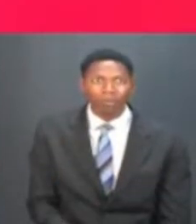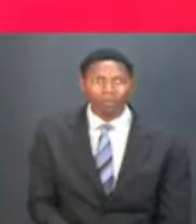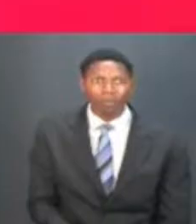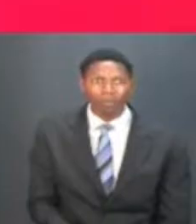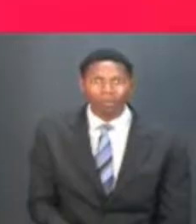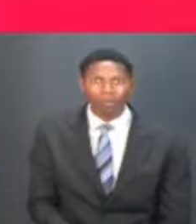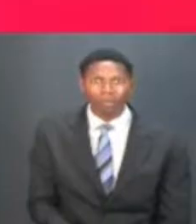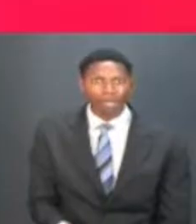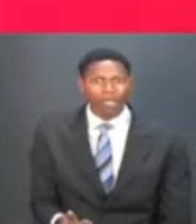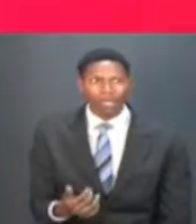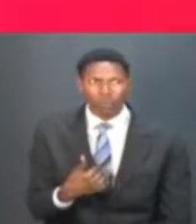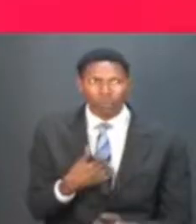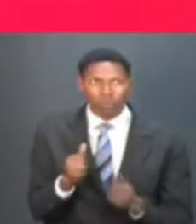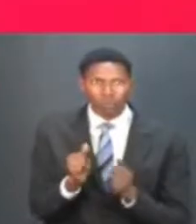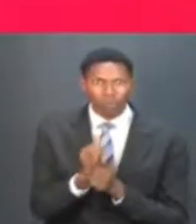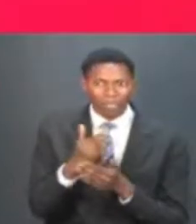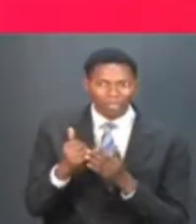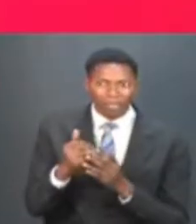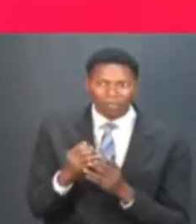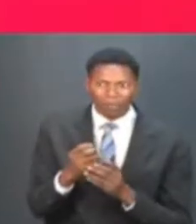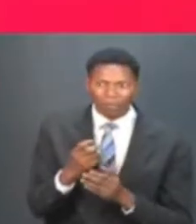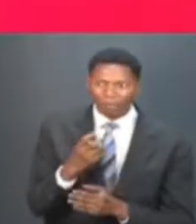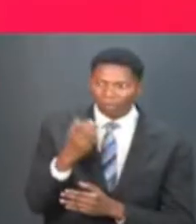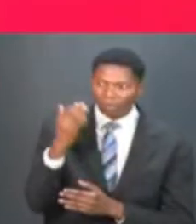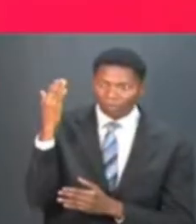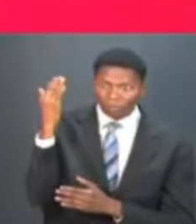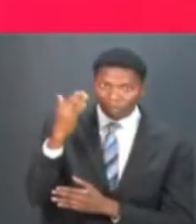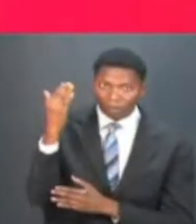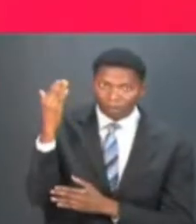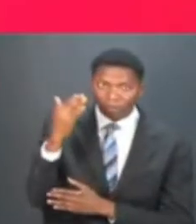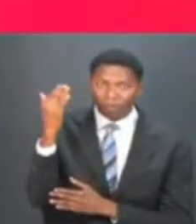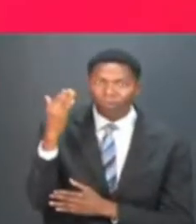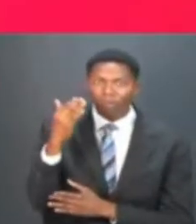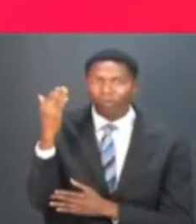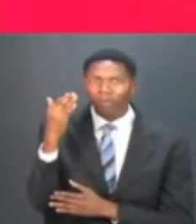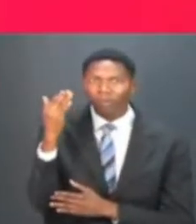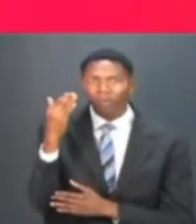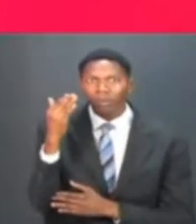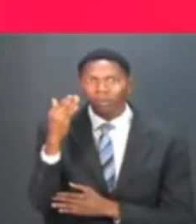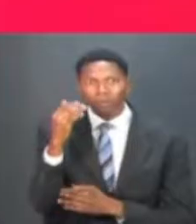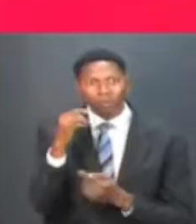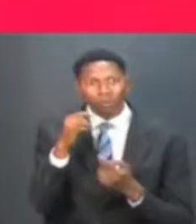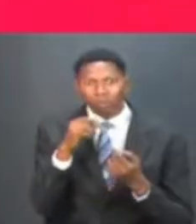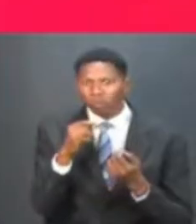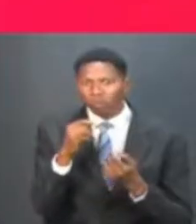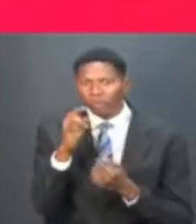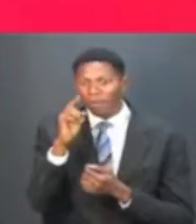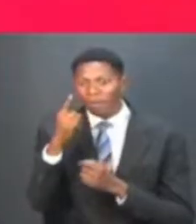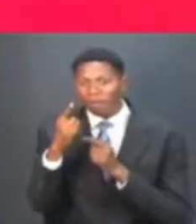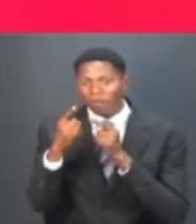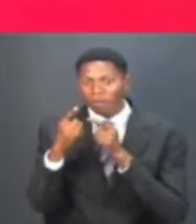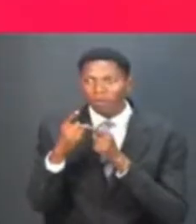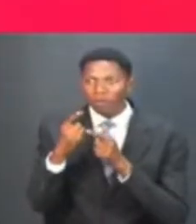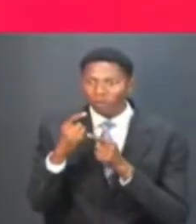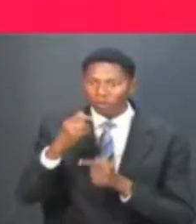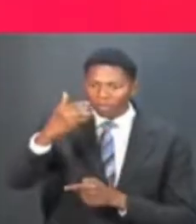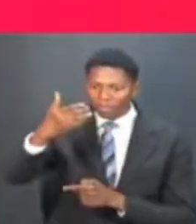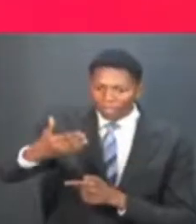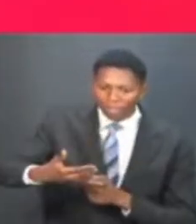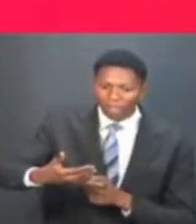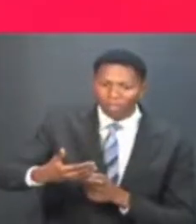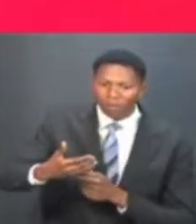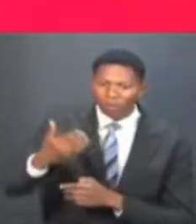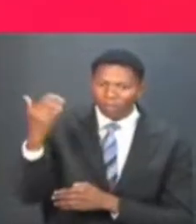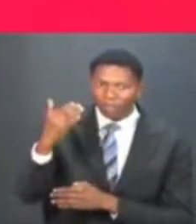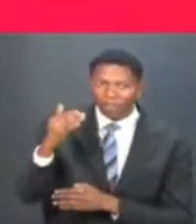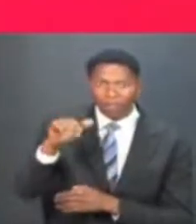ceremonial speeches. There are ceremonial statements, one on the occasion of the World Cancer Day